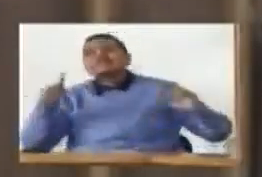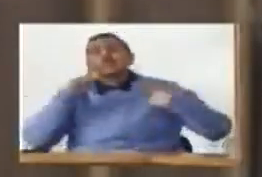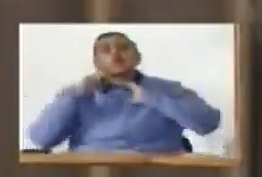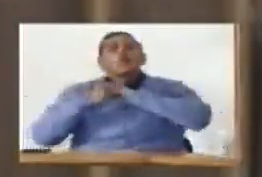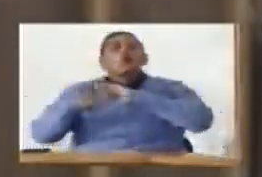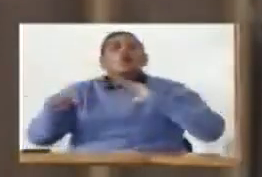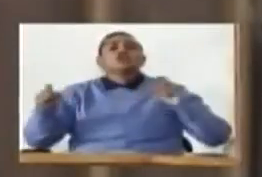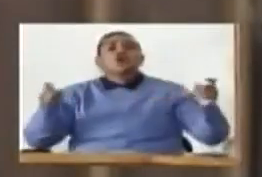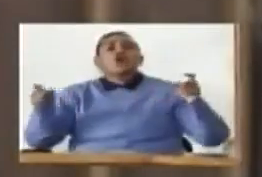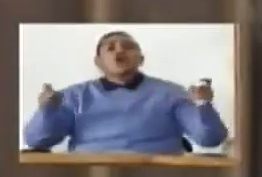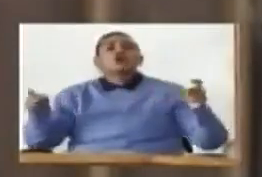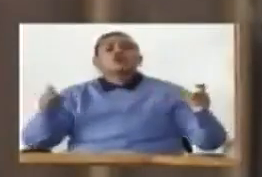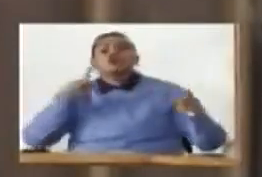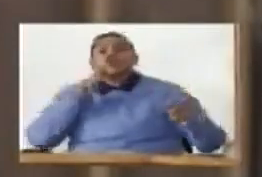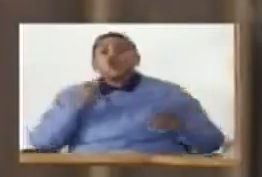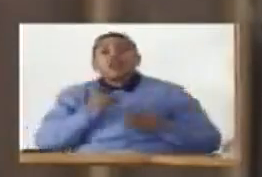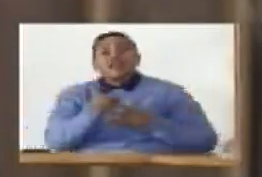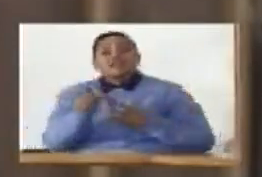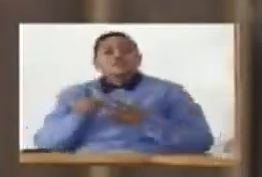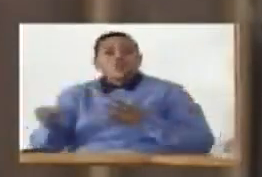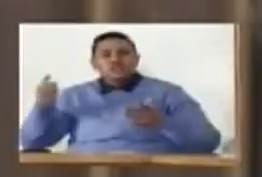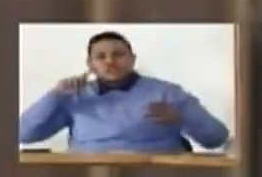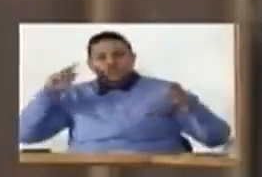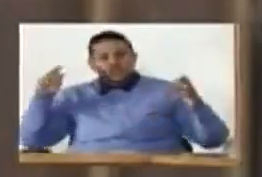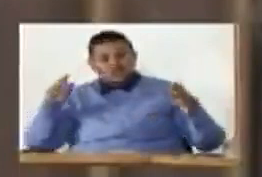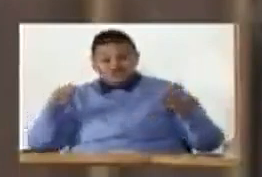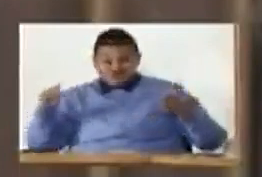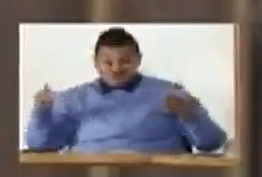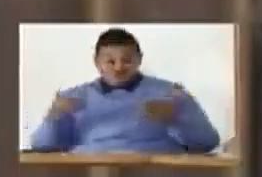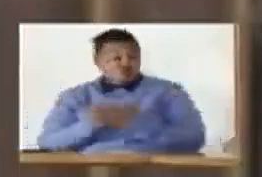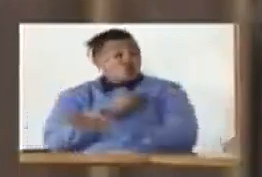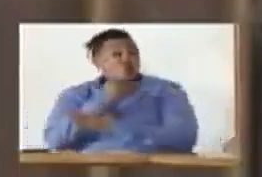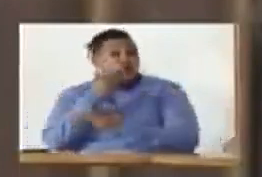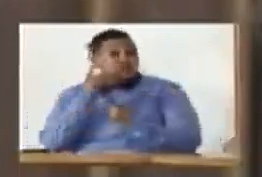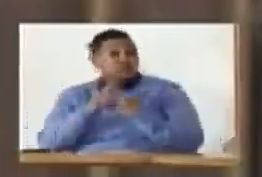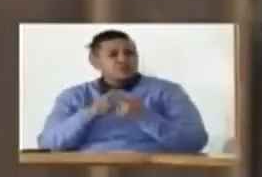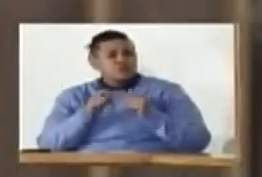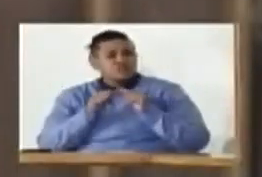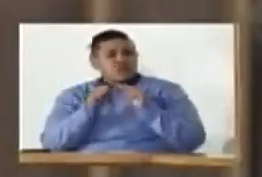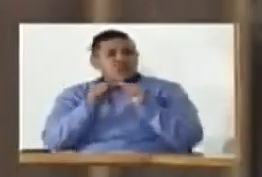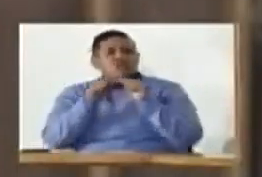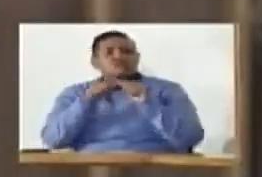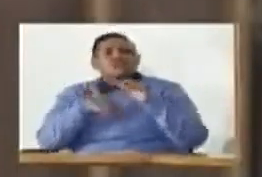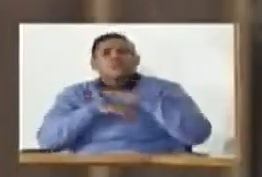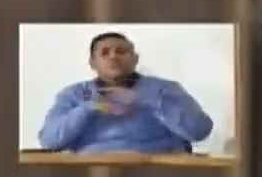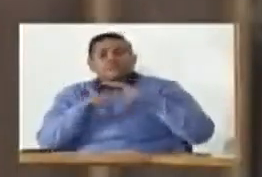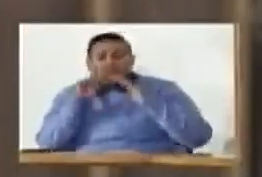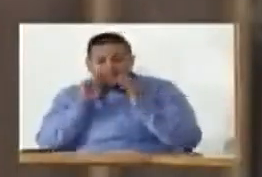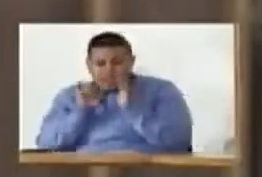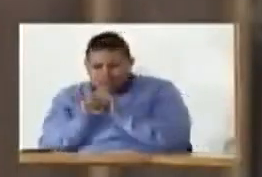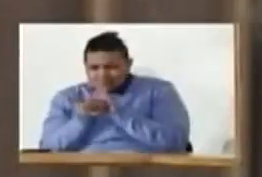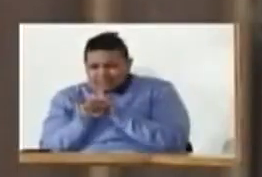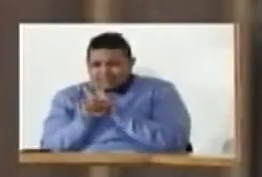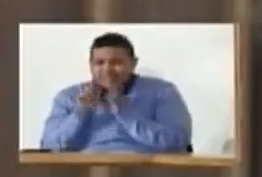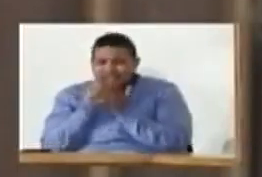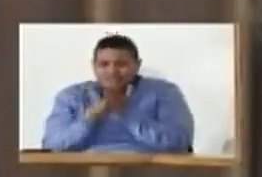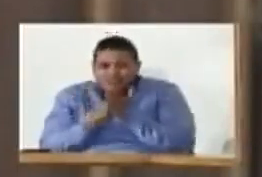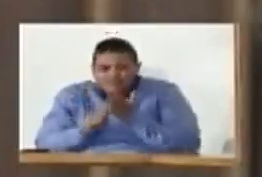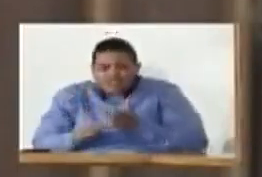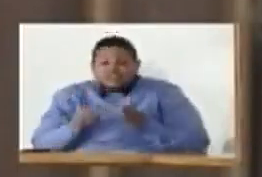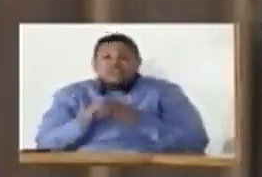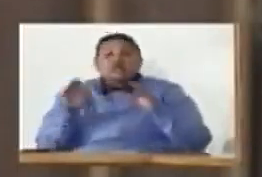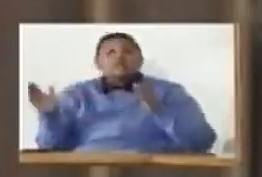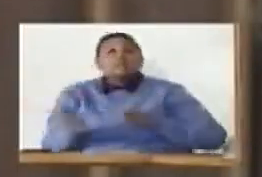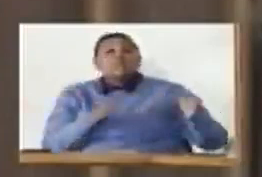quality control, issuance, renewals, and consent-based identity verification in preparation